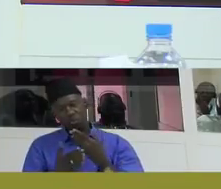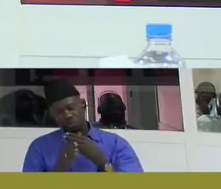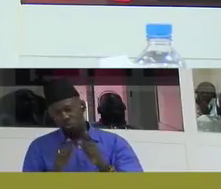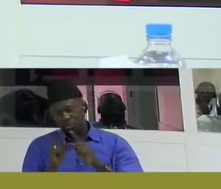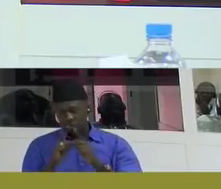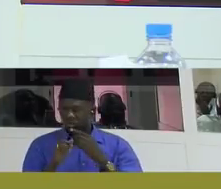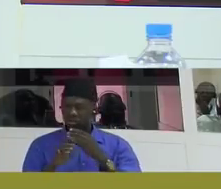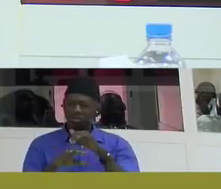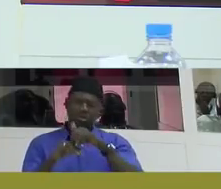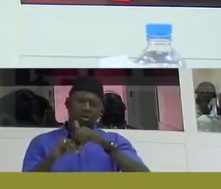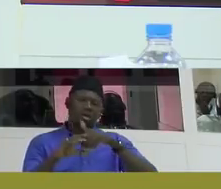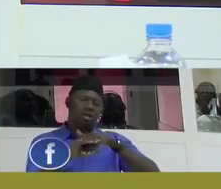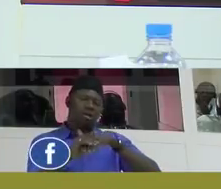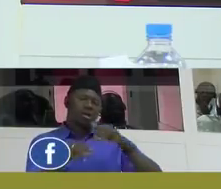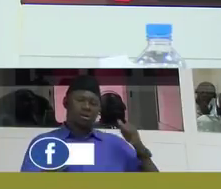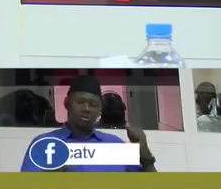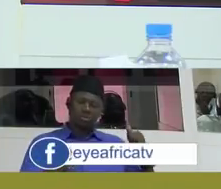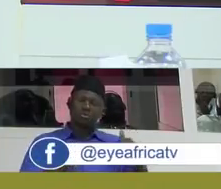One way was to get